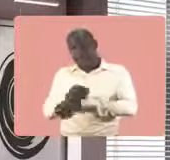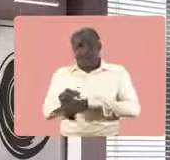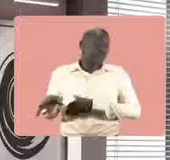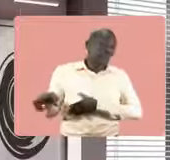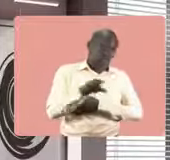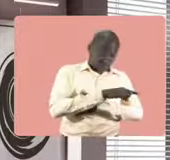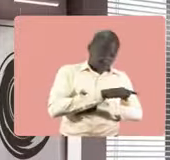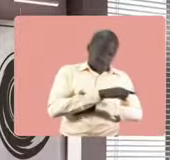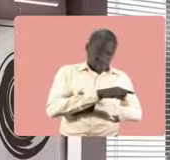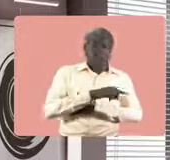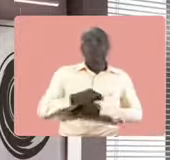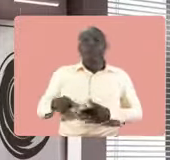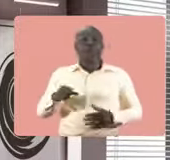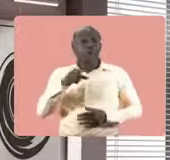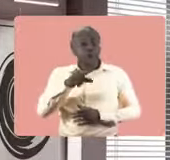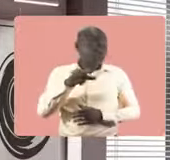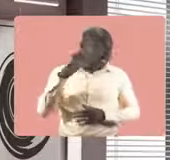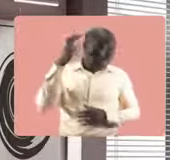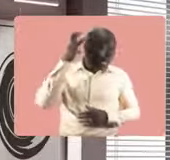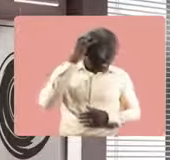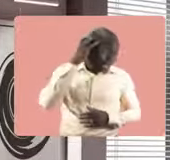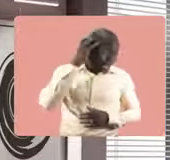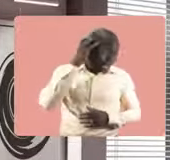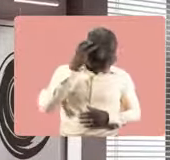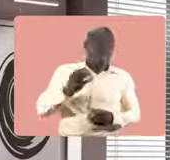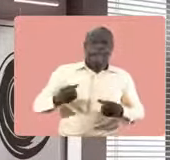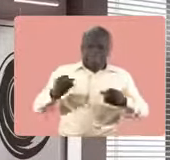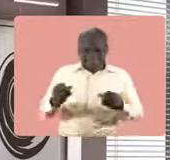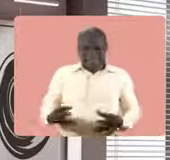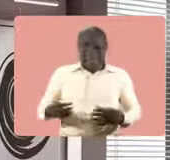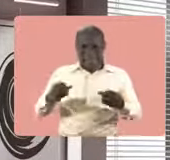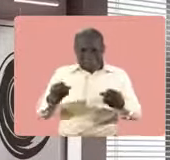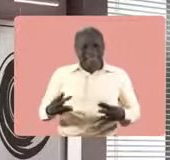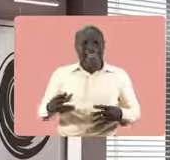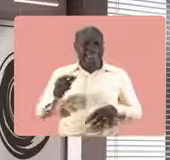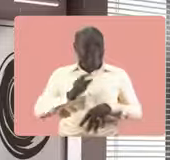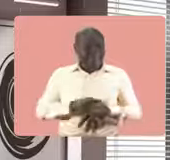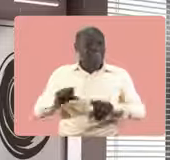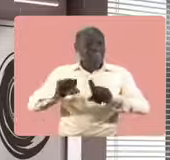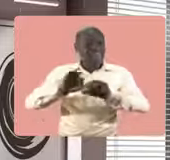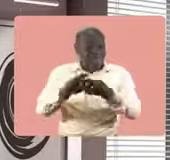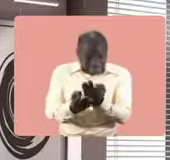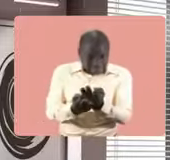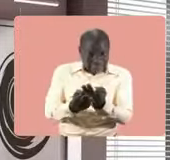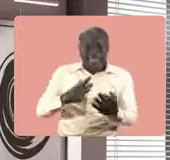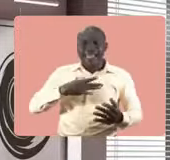se what is say embanimfo abu ebebi se abusua etse